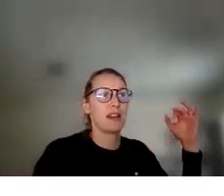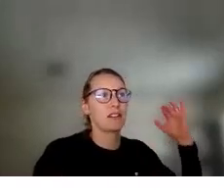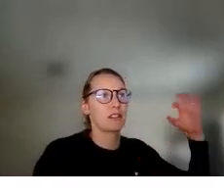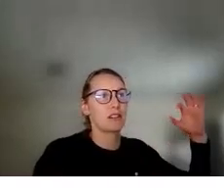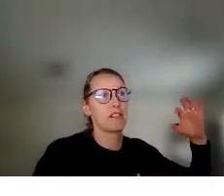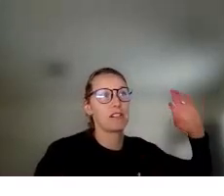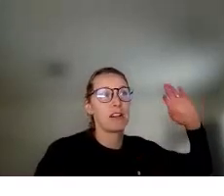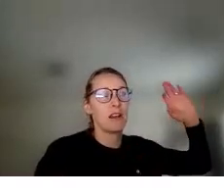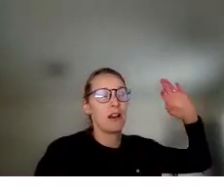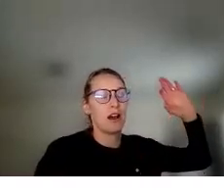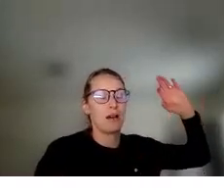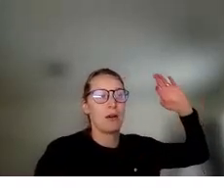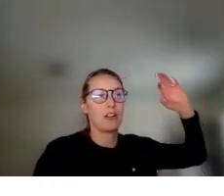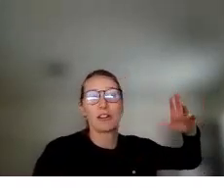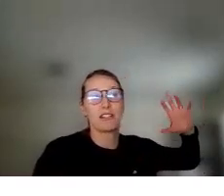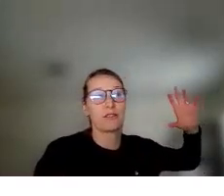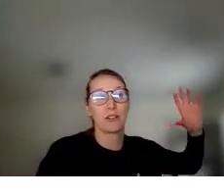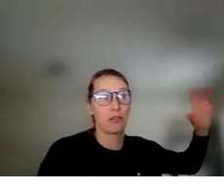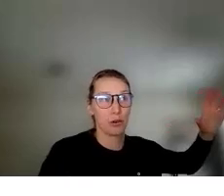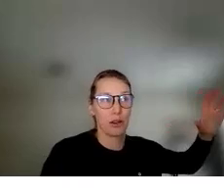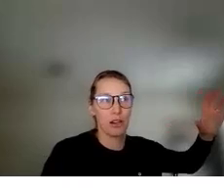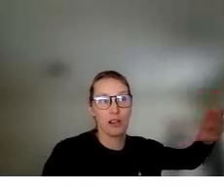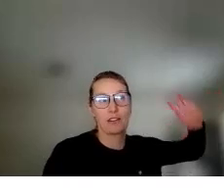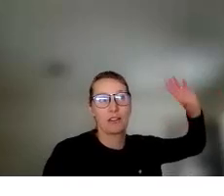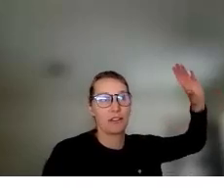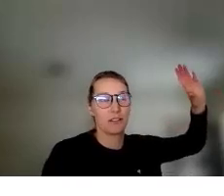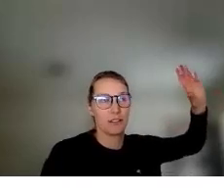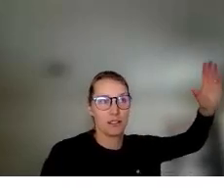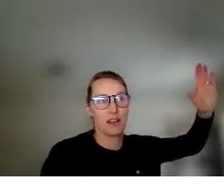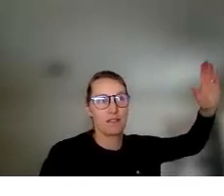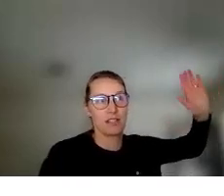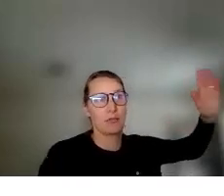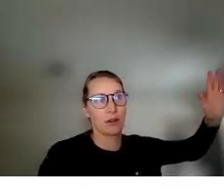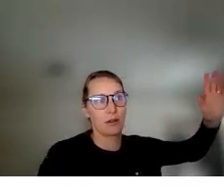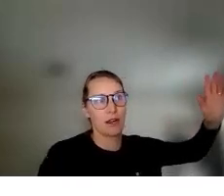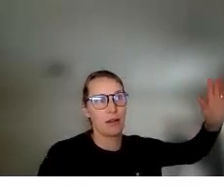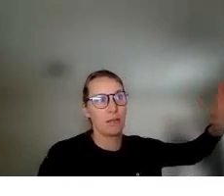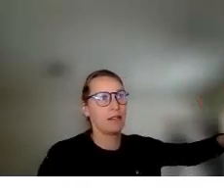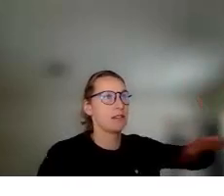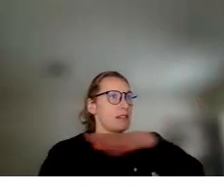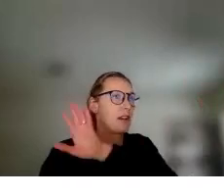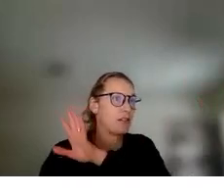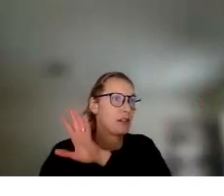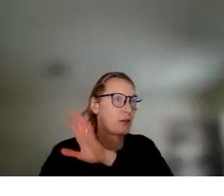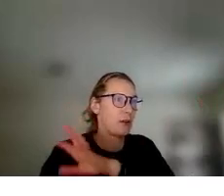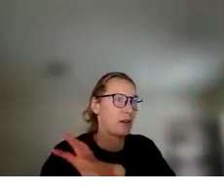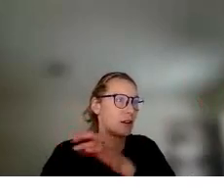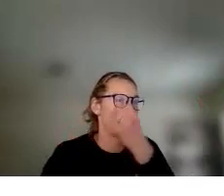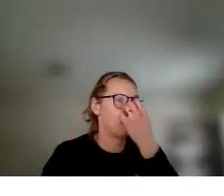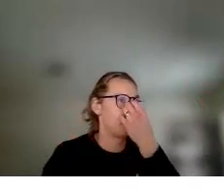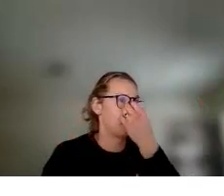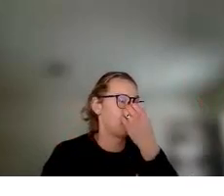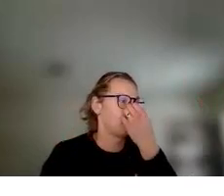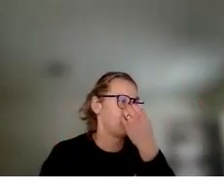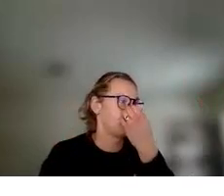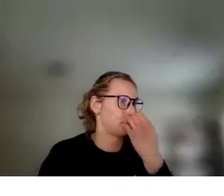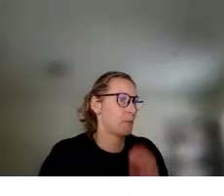to receive that service under a different authority, under the CFC program instead of under